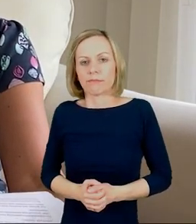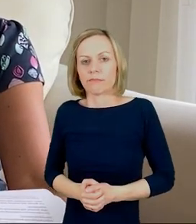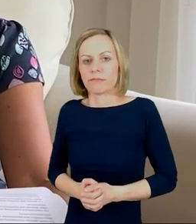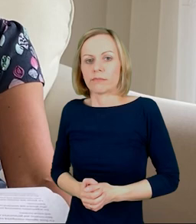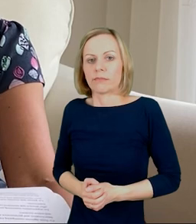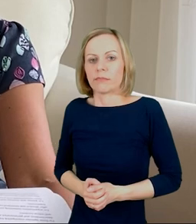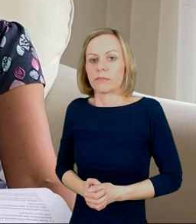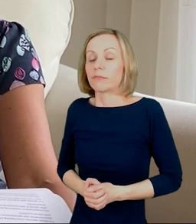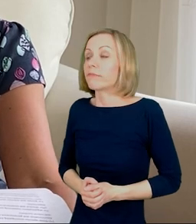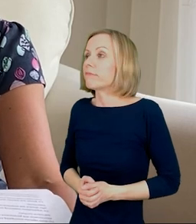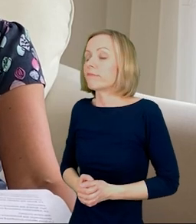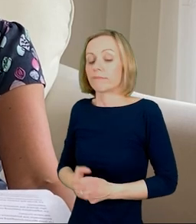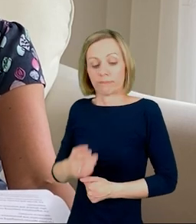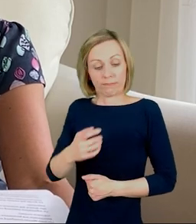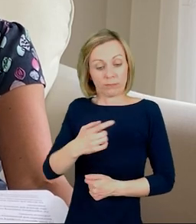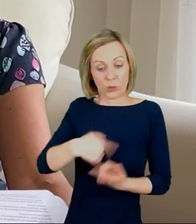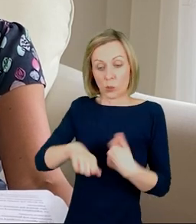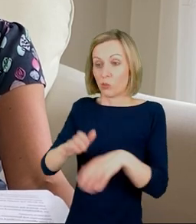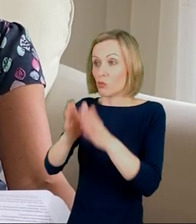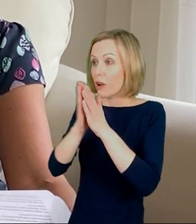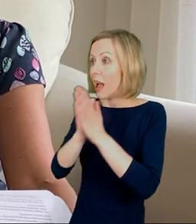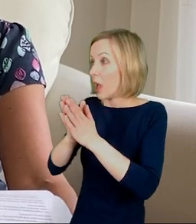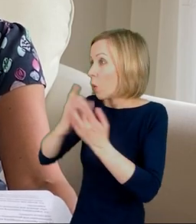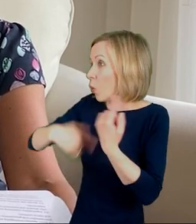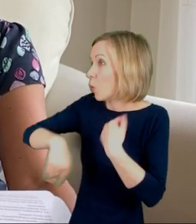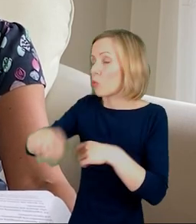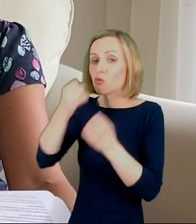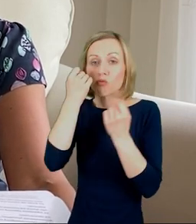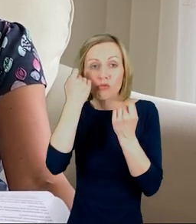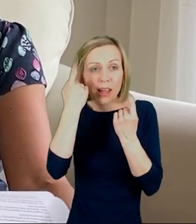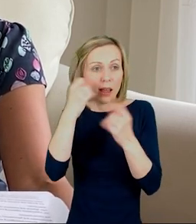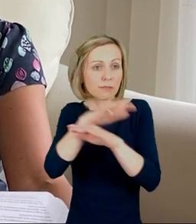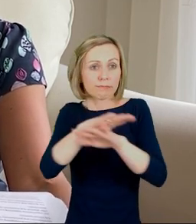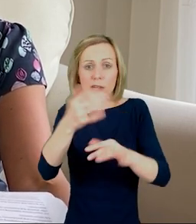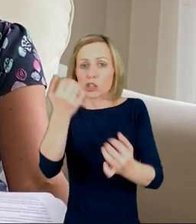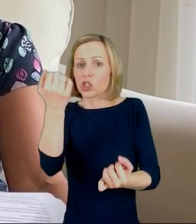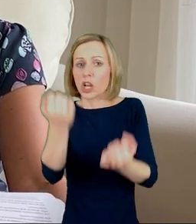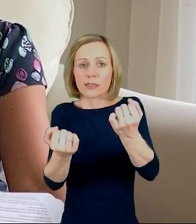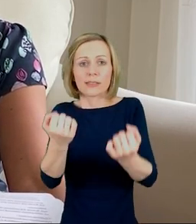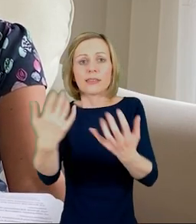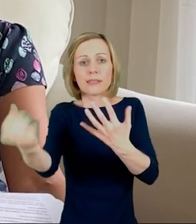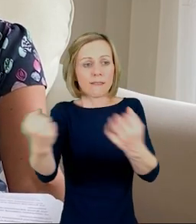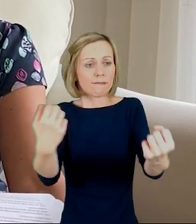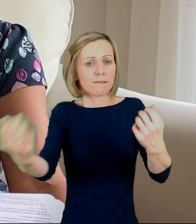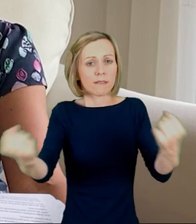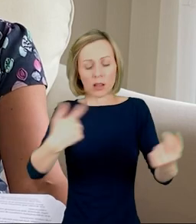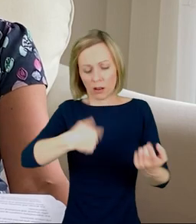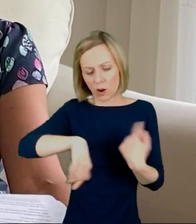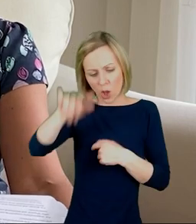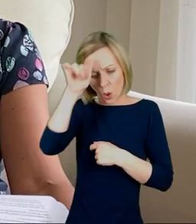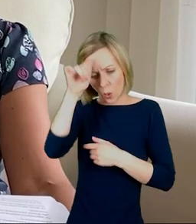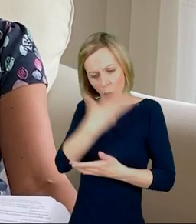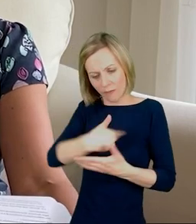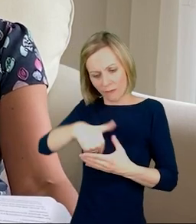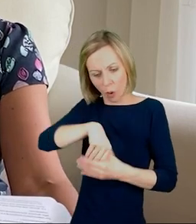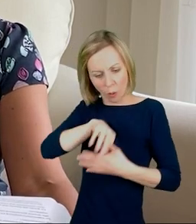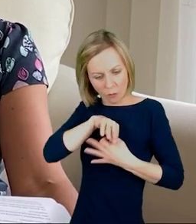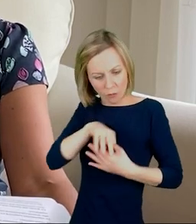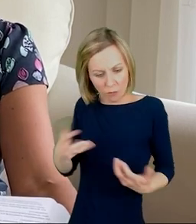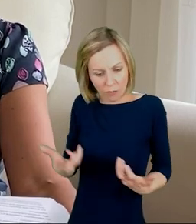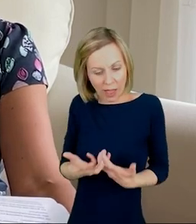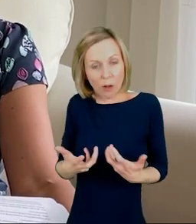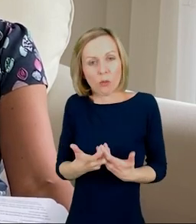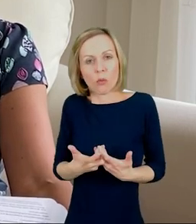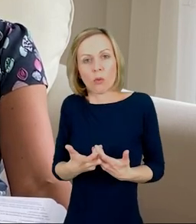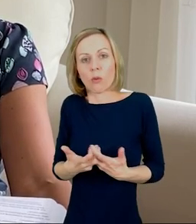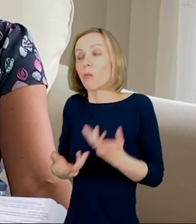Lord, we pray that our eyes will be open to see injustice in the world and recognise the part that we play. Forgive us when we